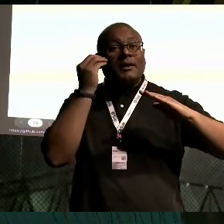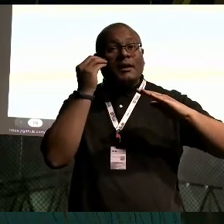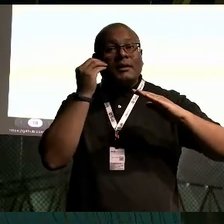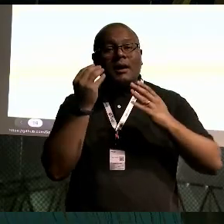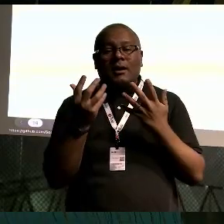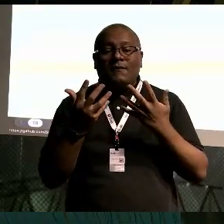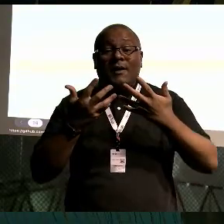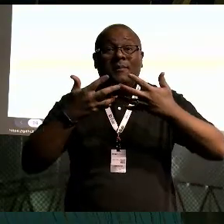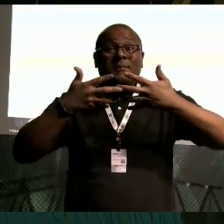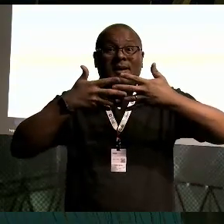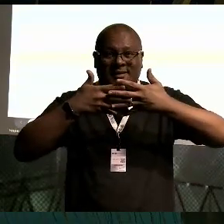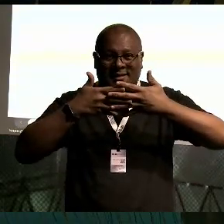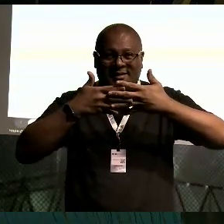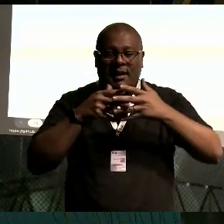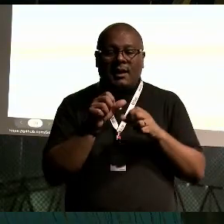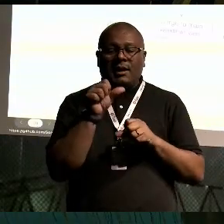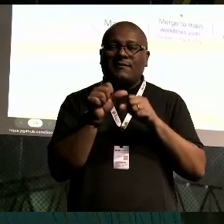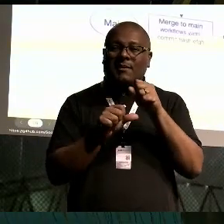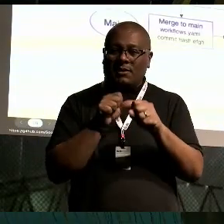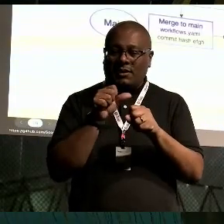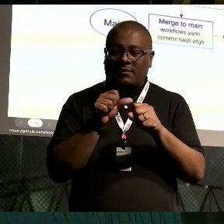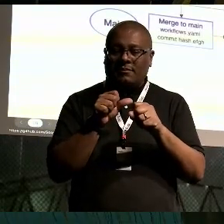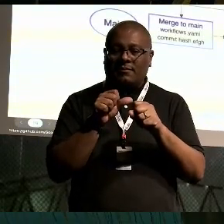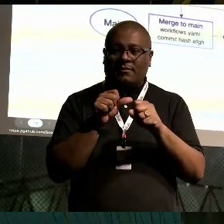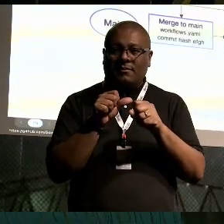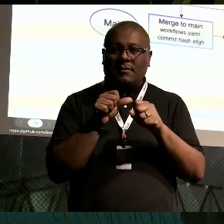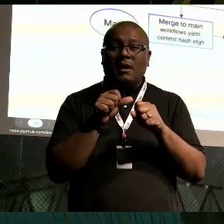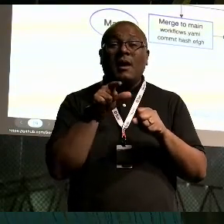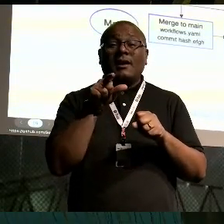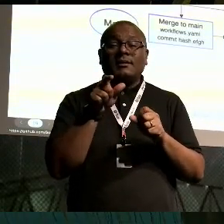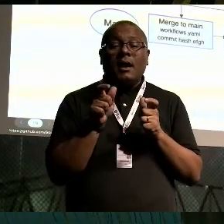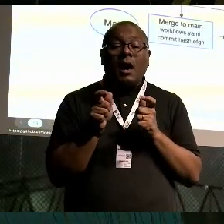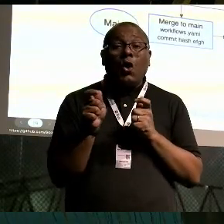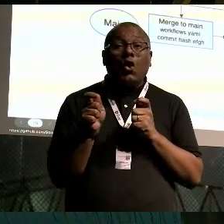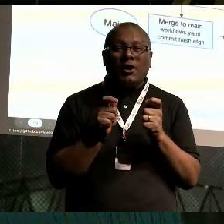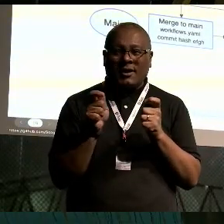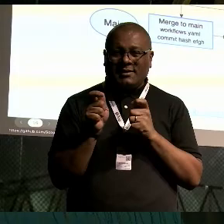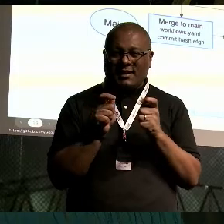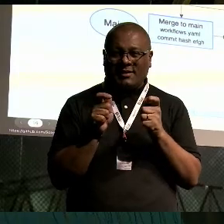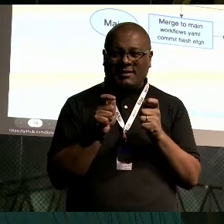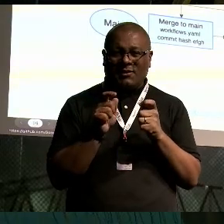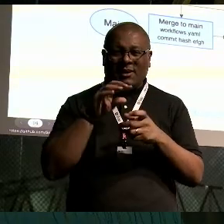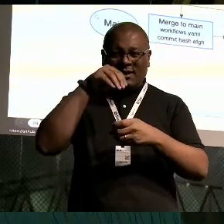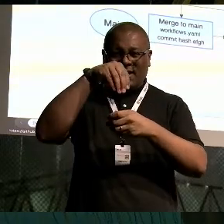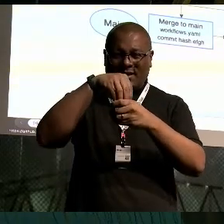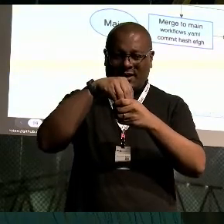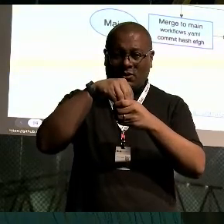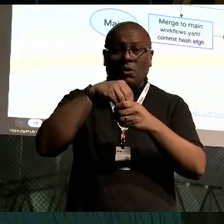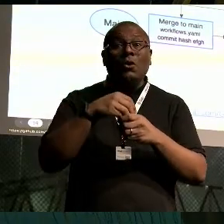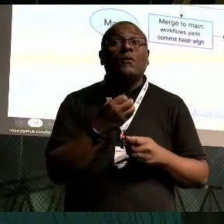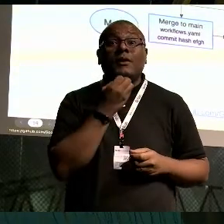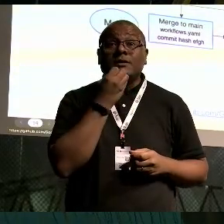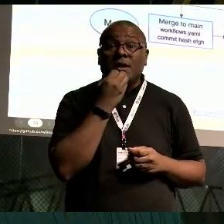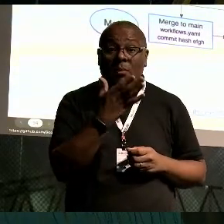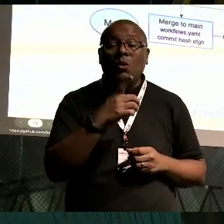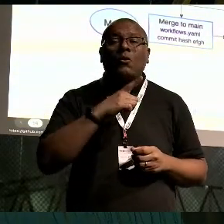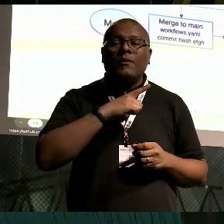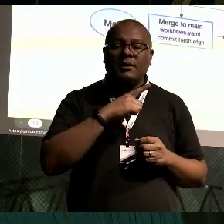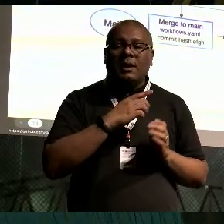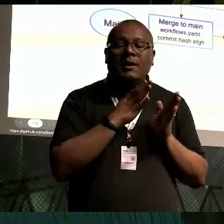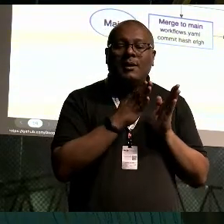that's what you do with your code. Well, you can do something similar for your orchestration as well. So you can again, on the staging